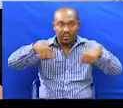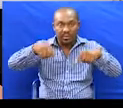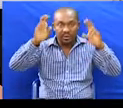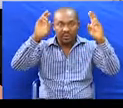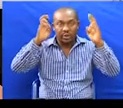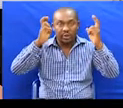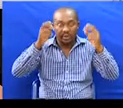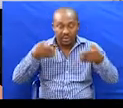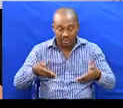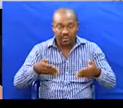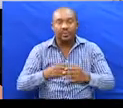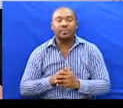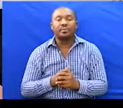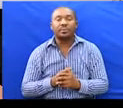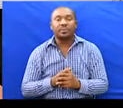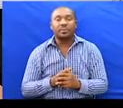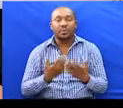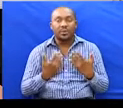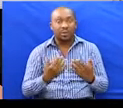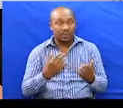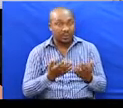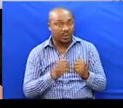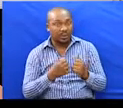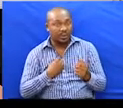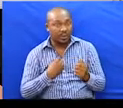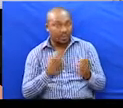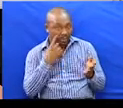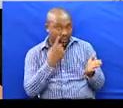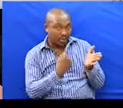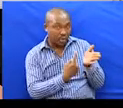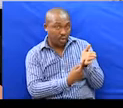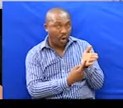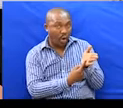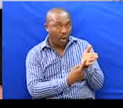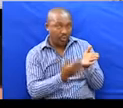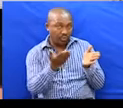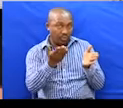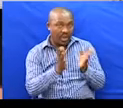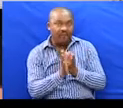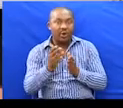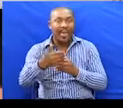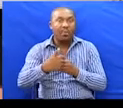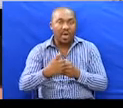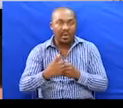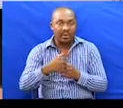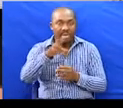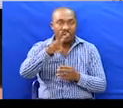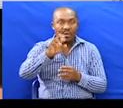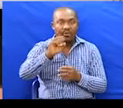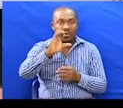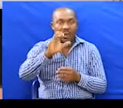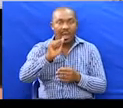my dear student, let me share with you our vocabularies. These are the new